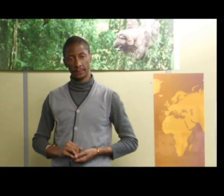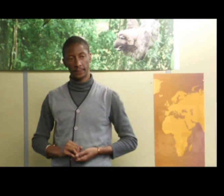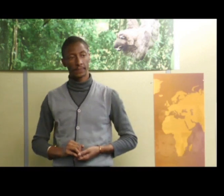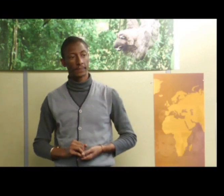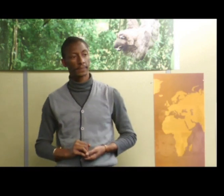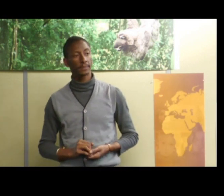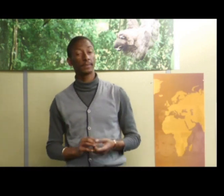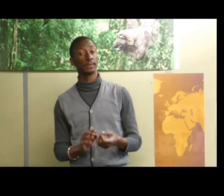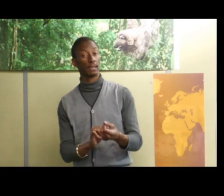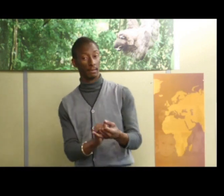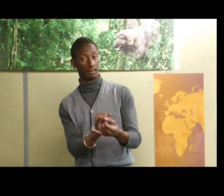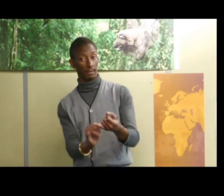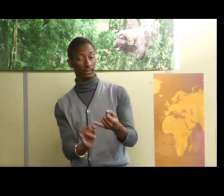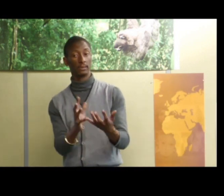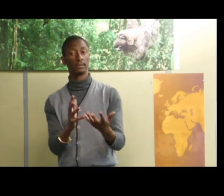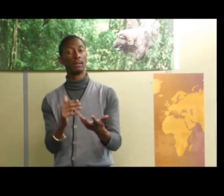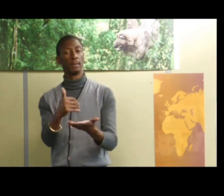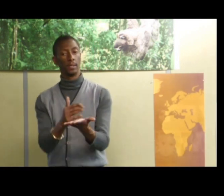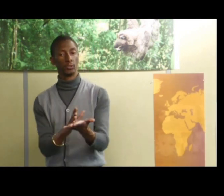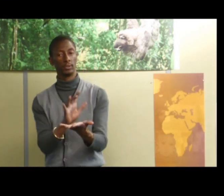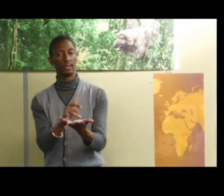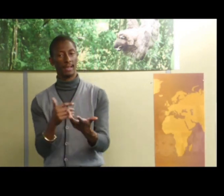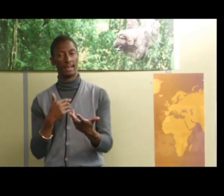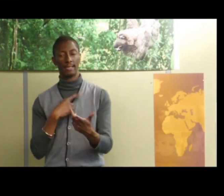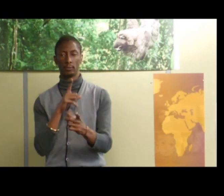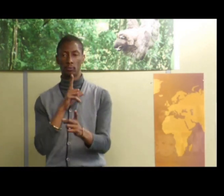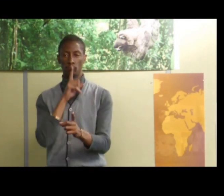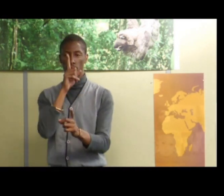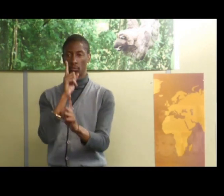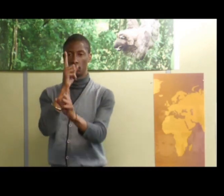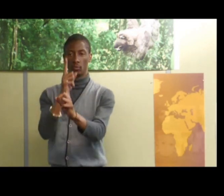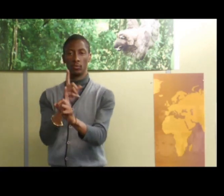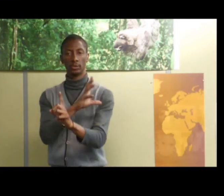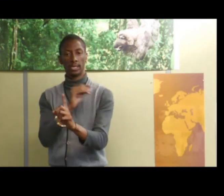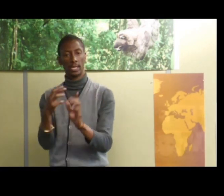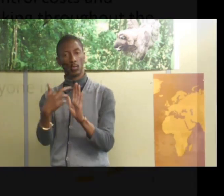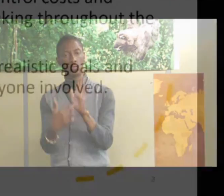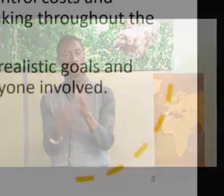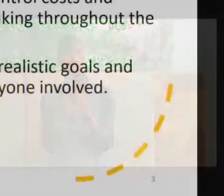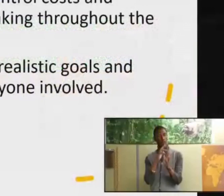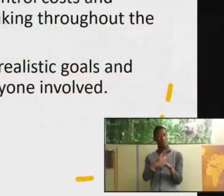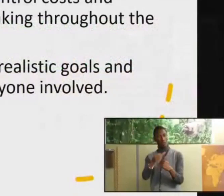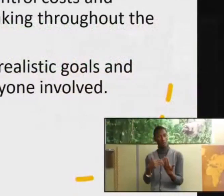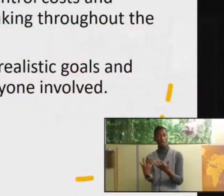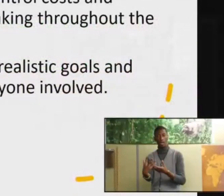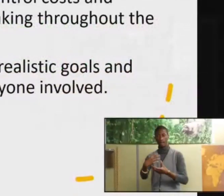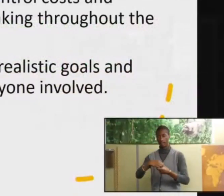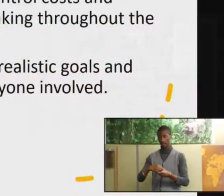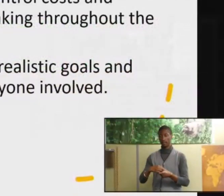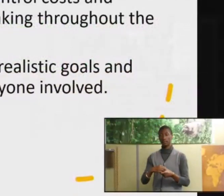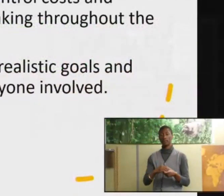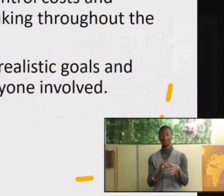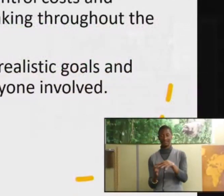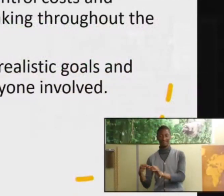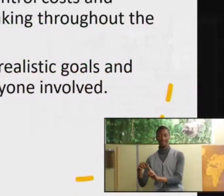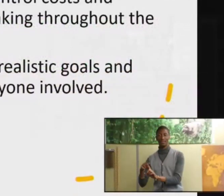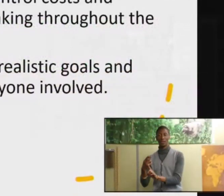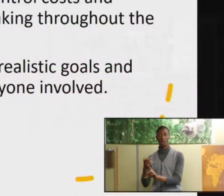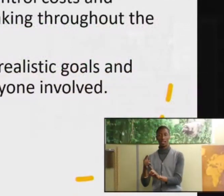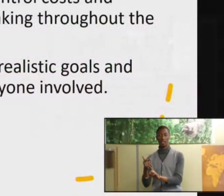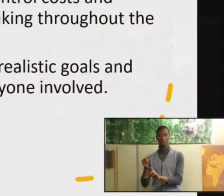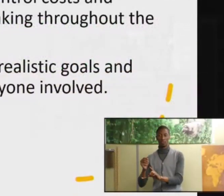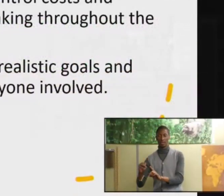Lastly, budgeting creates realistic goals and guidelines for everyone involved. Back to the hologram story. If